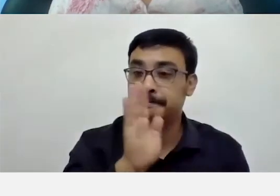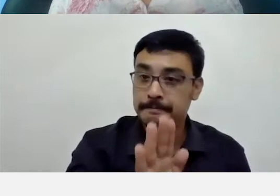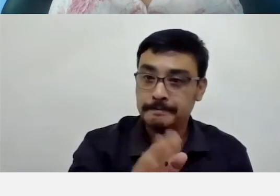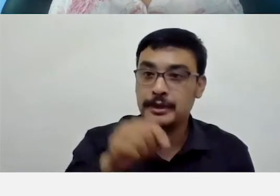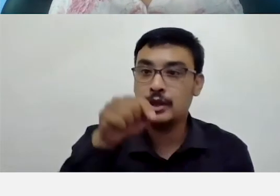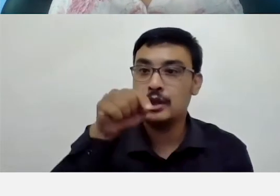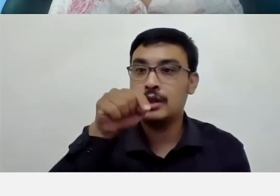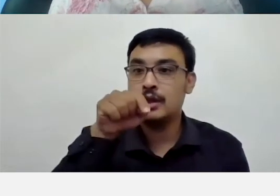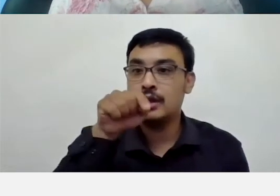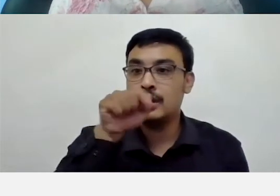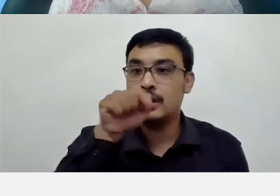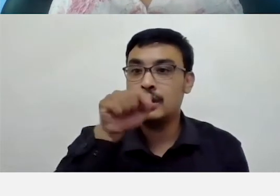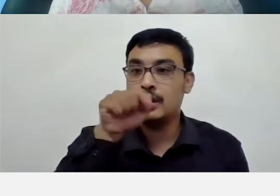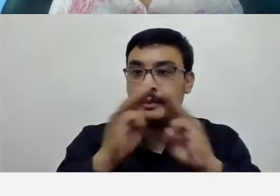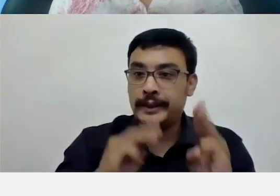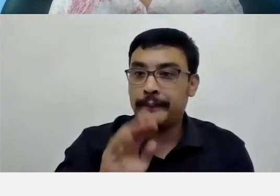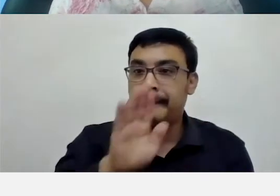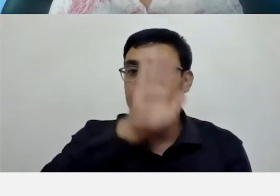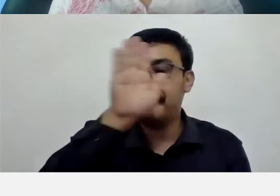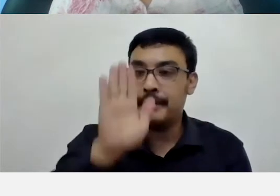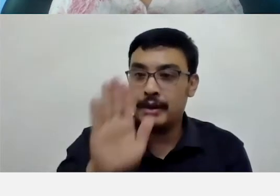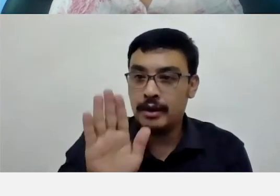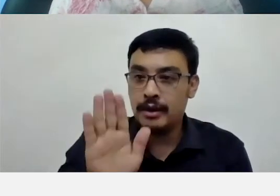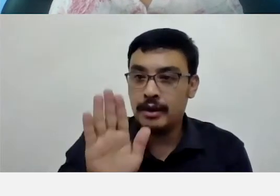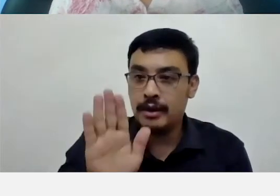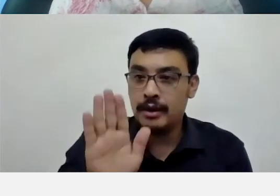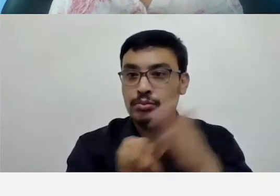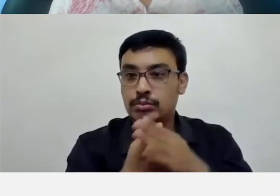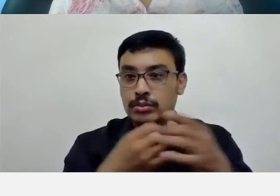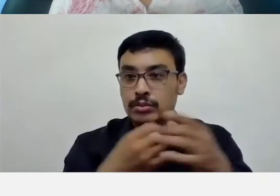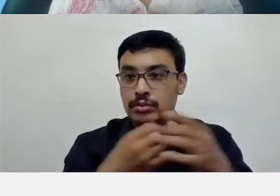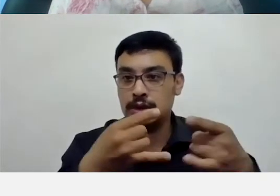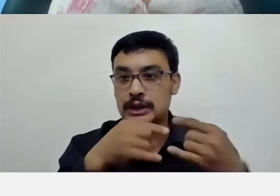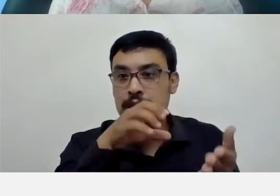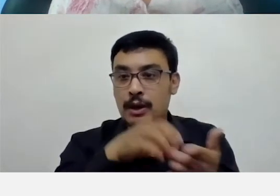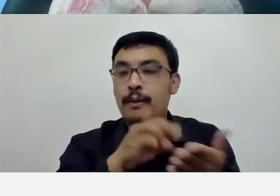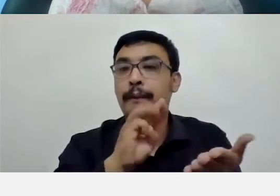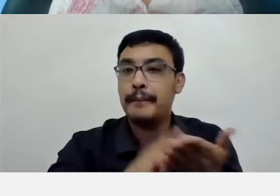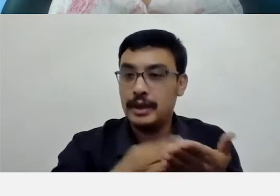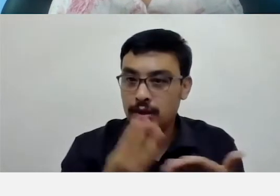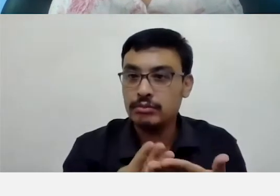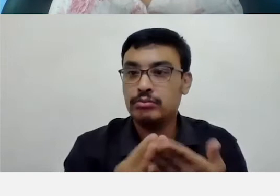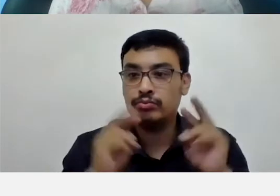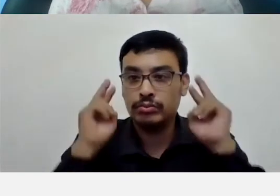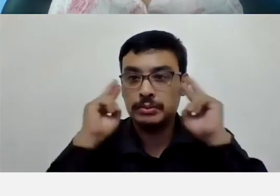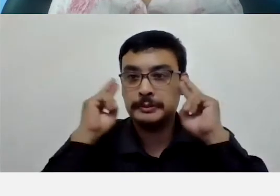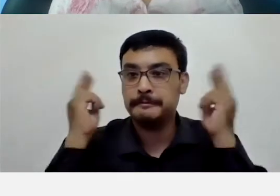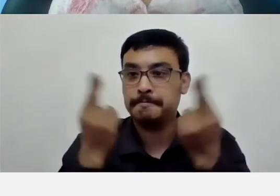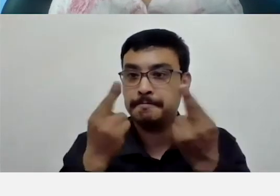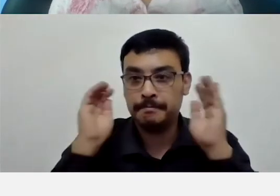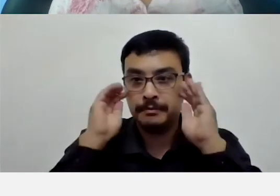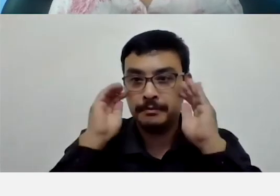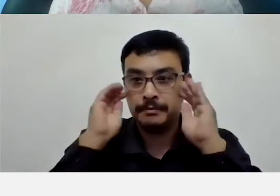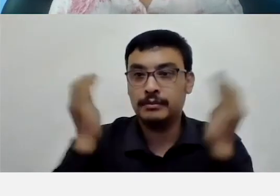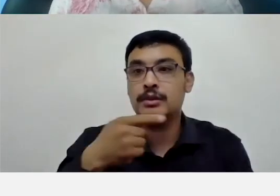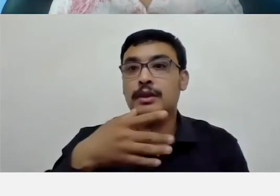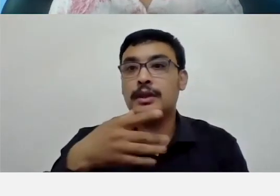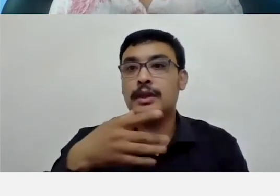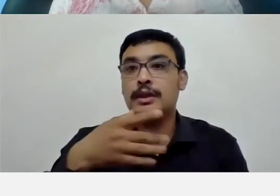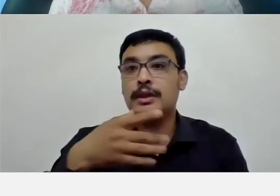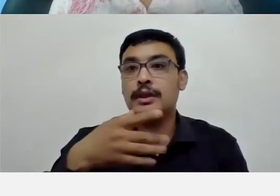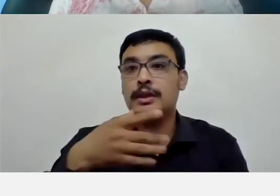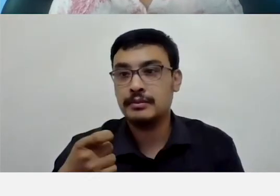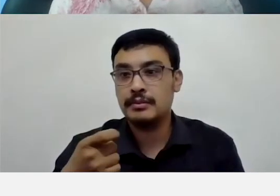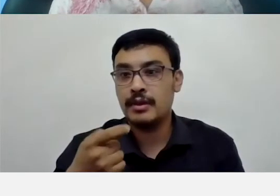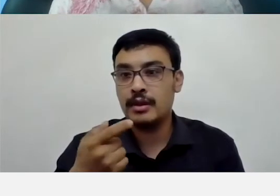of God and Goddess in the main entrance is to protect the negative vibe, negative